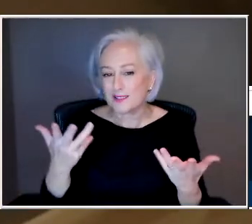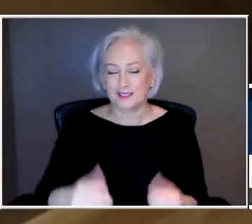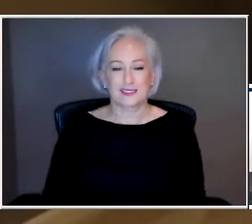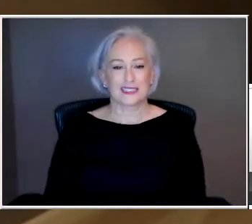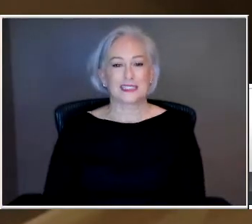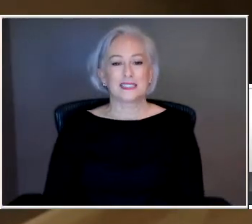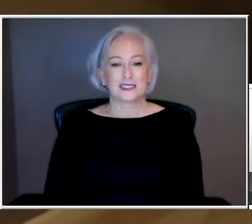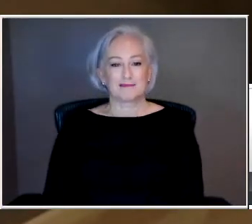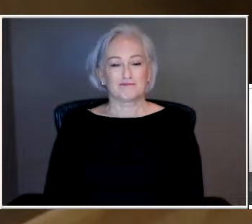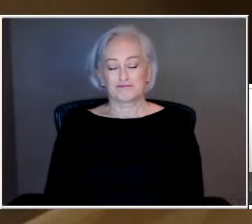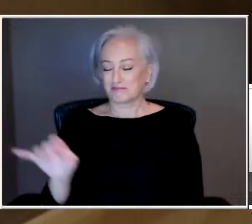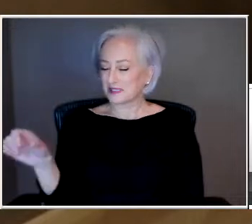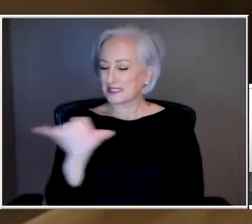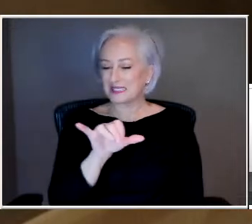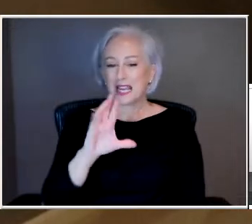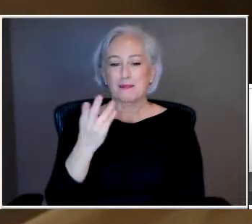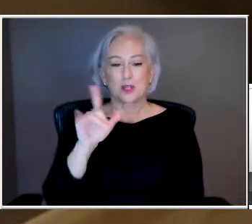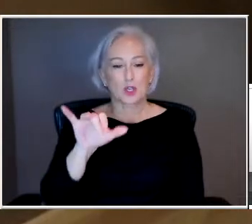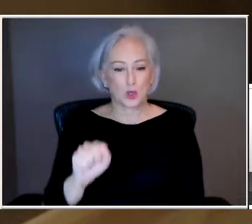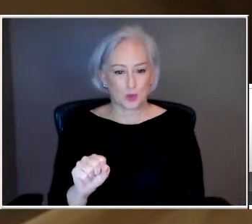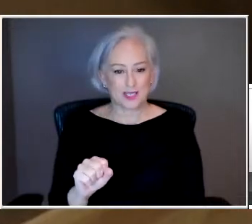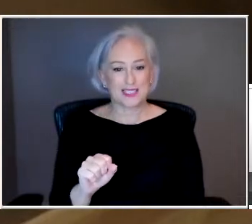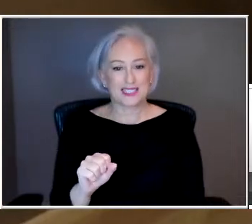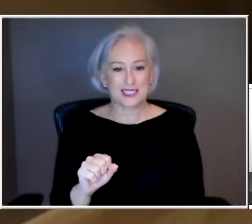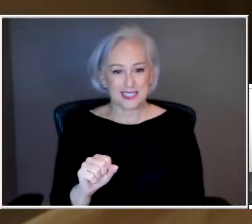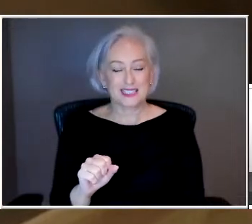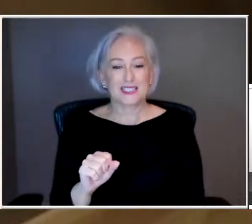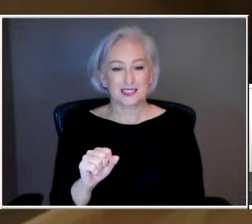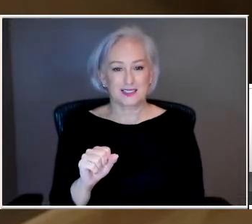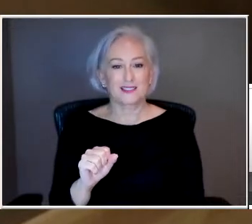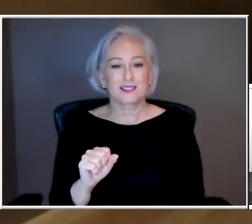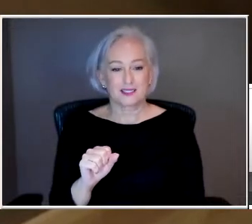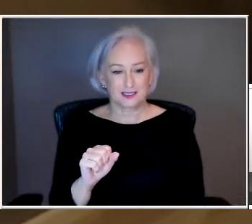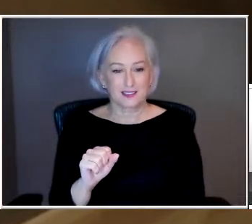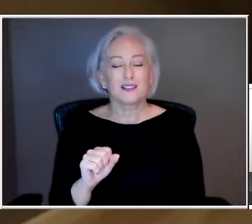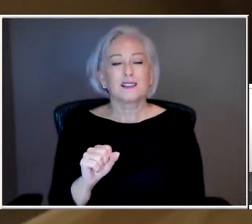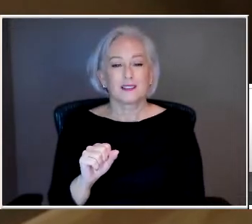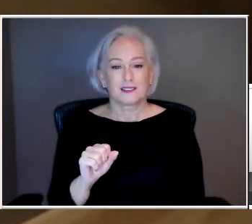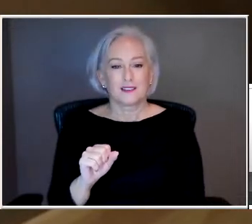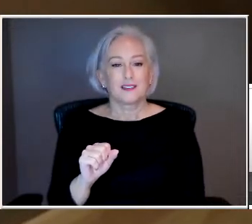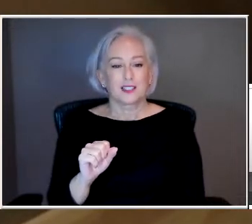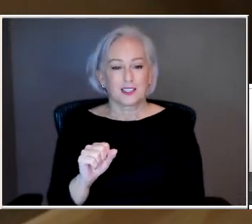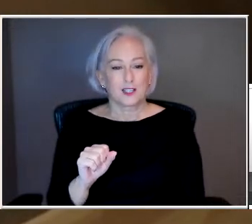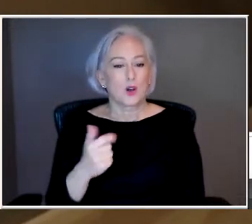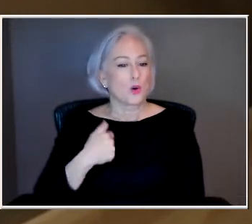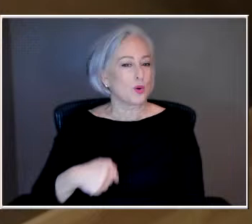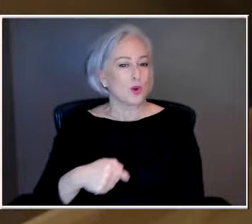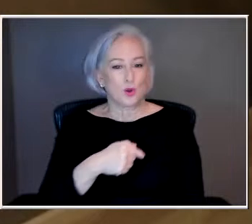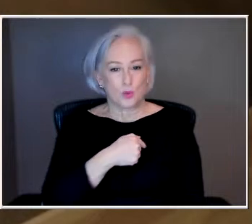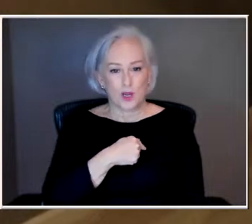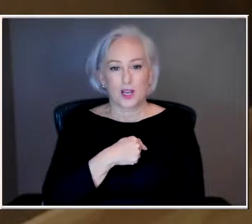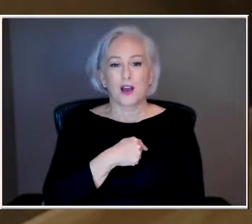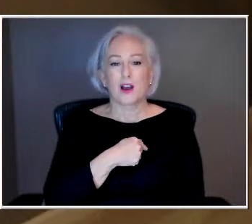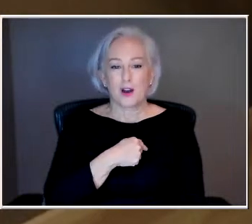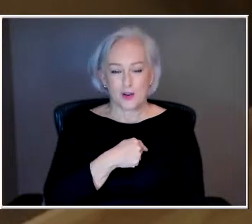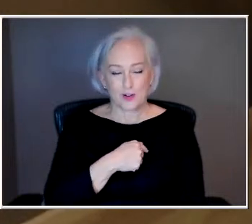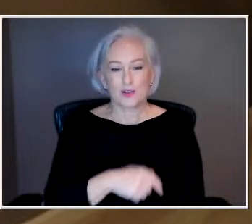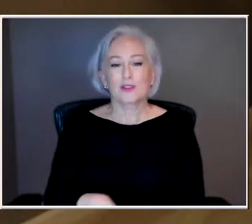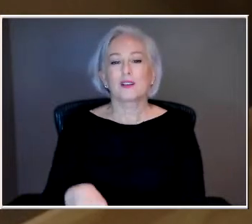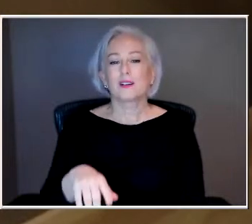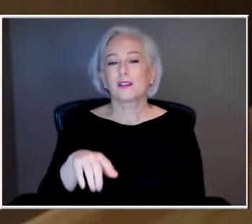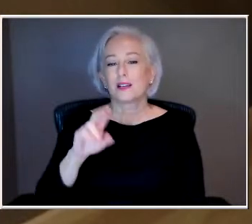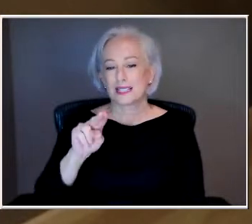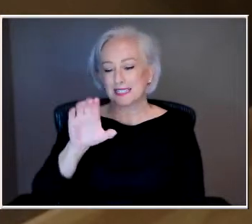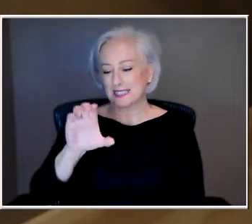echo Chris's sentiments. And, we're in the era of precision medicine. We're an NCI-designated comprehensive cancer